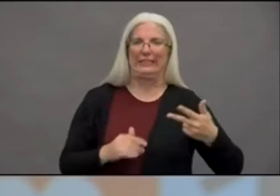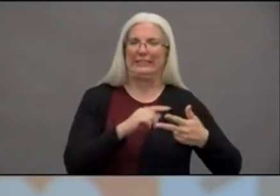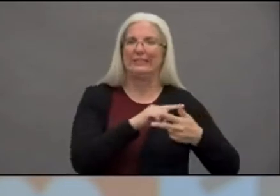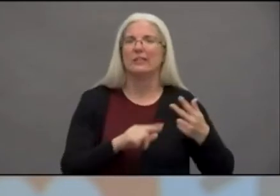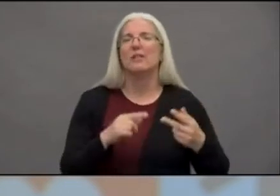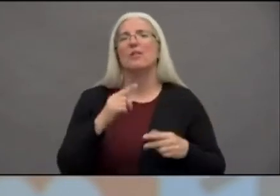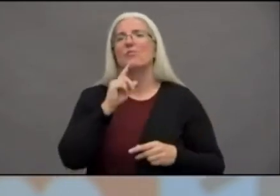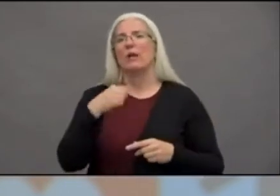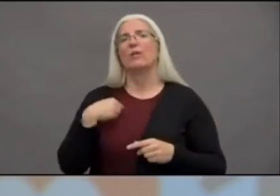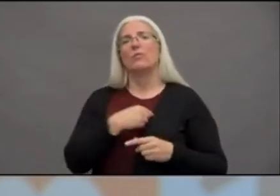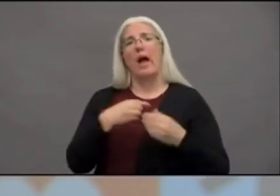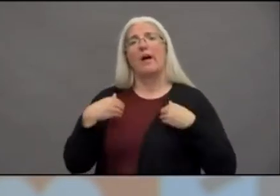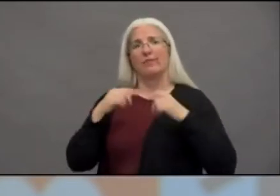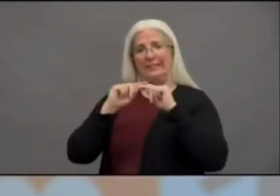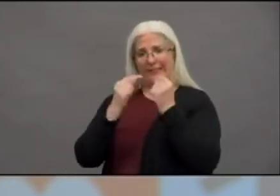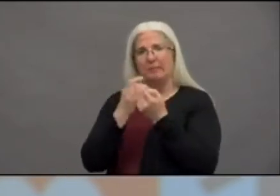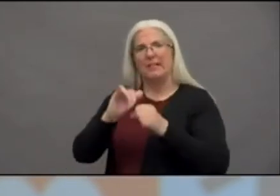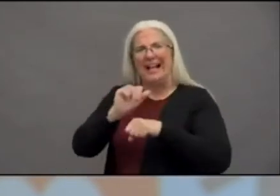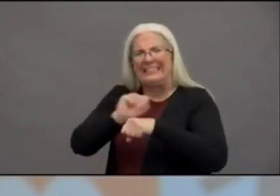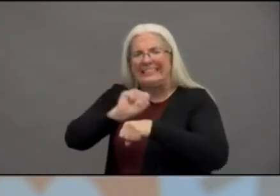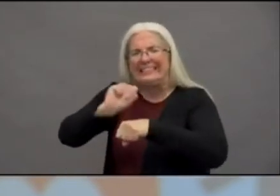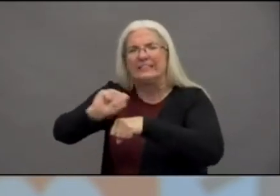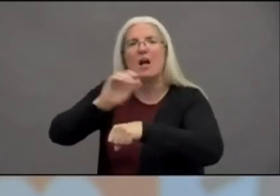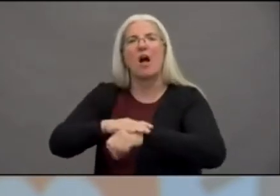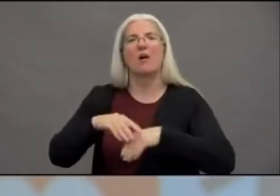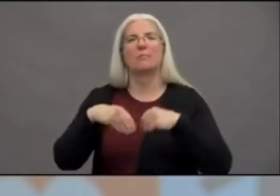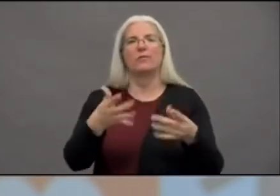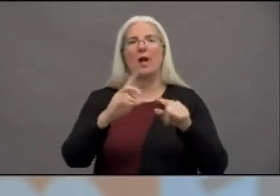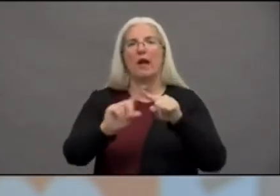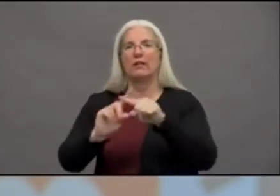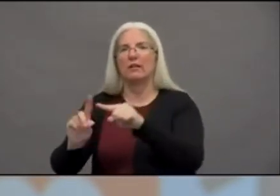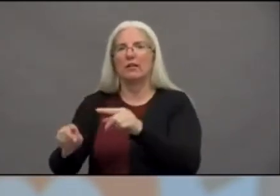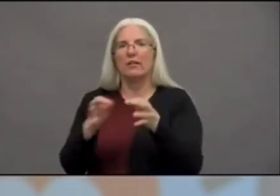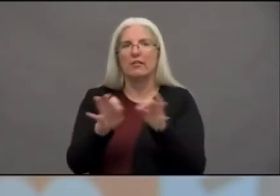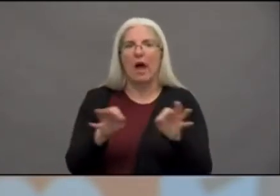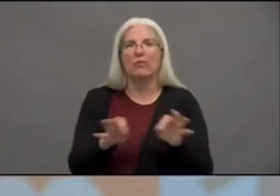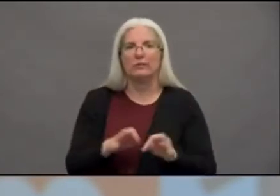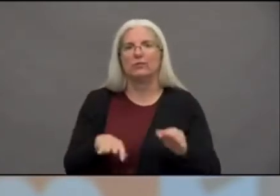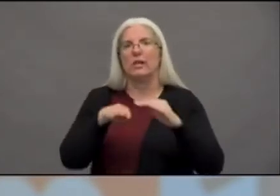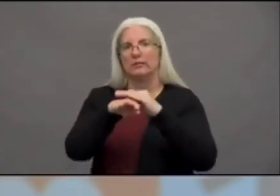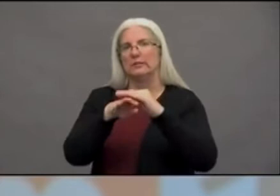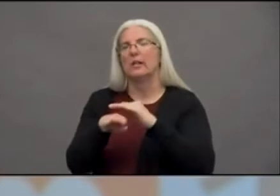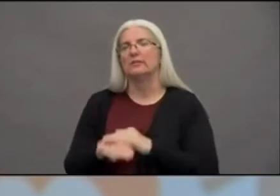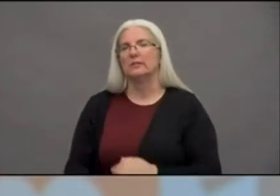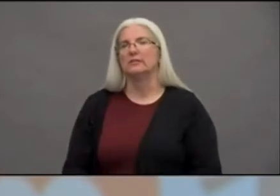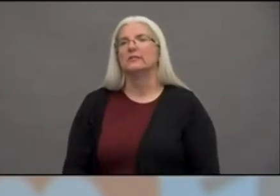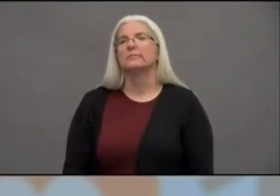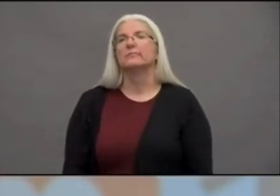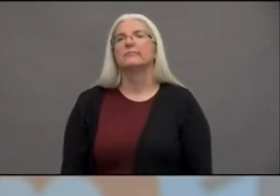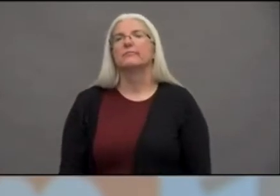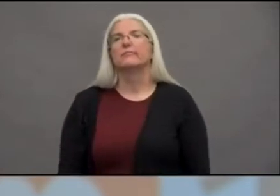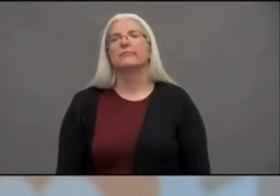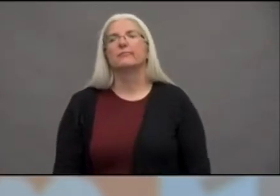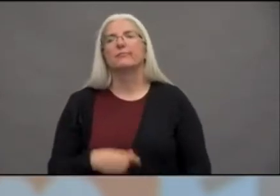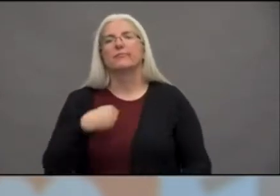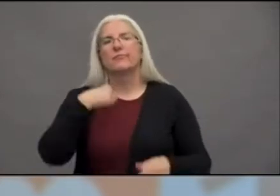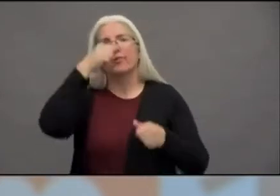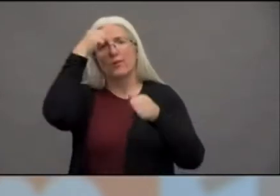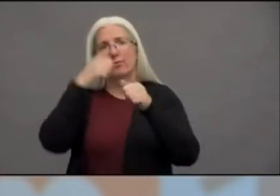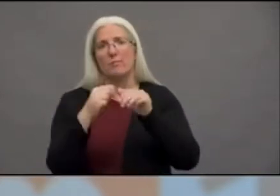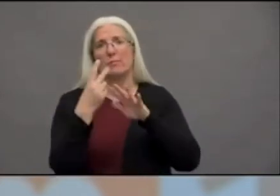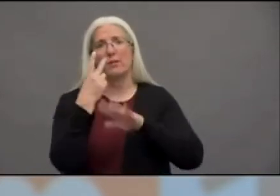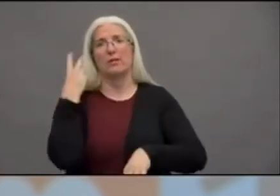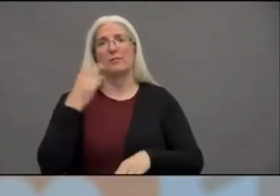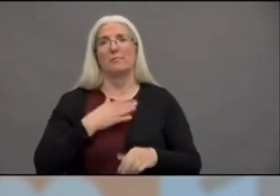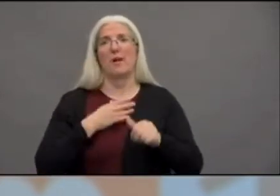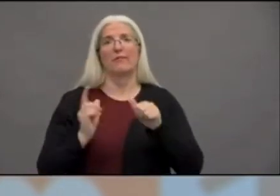of people who care deeply about language accessibility, who have lived experience themselves. For example, I remember my first experiences with the